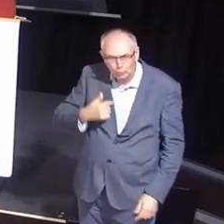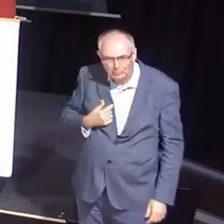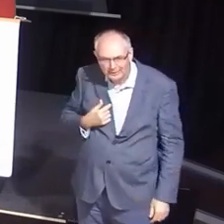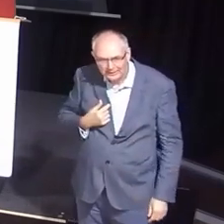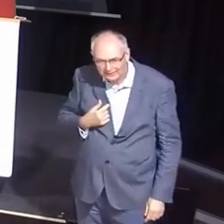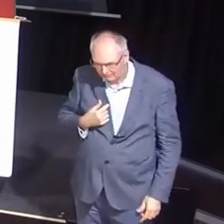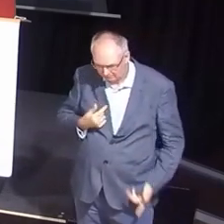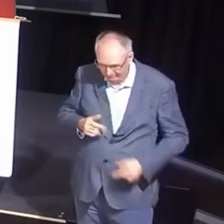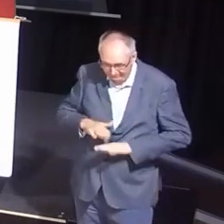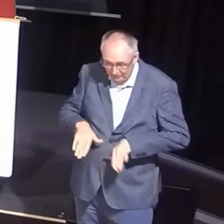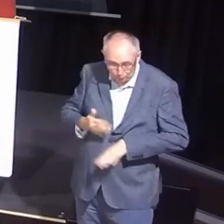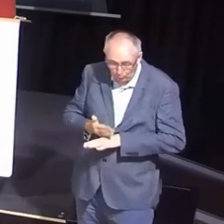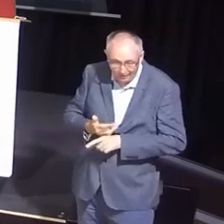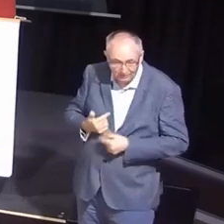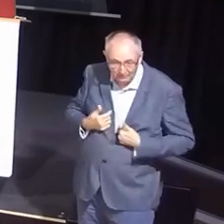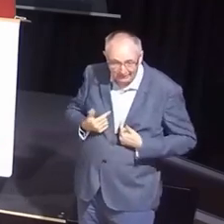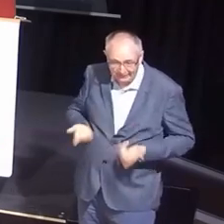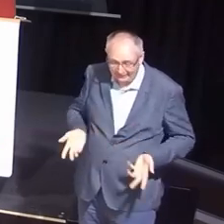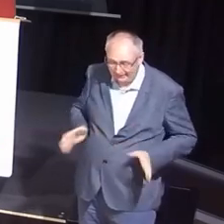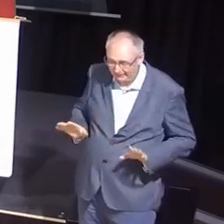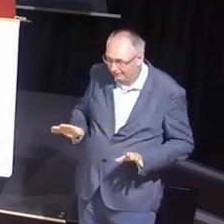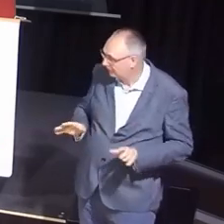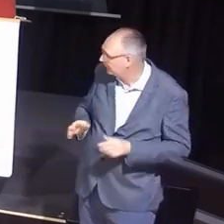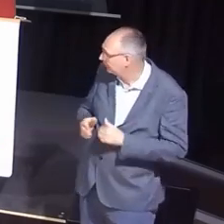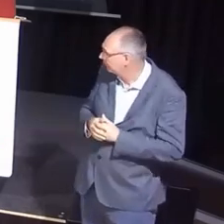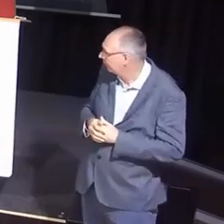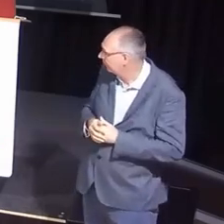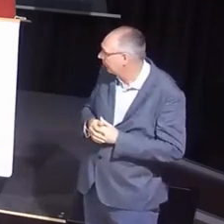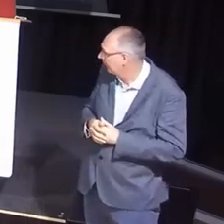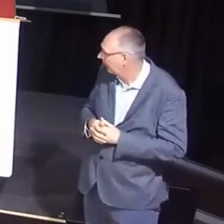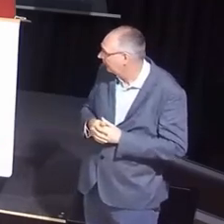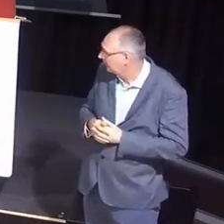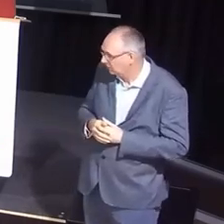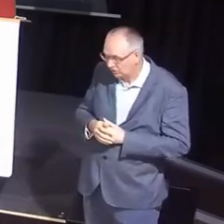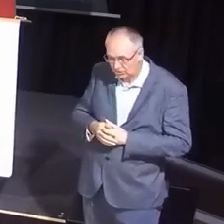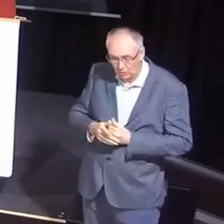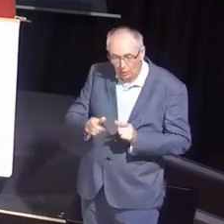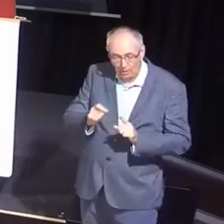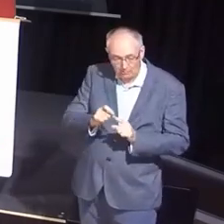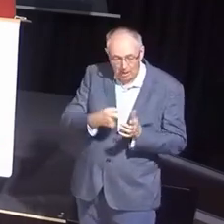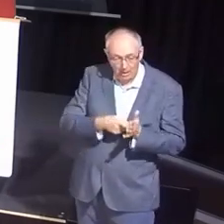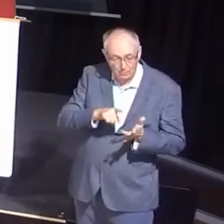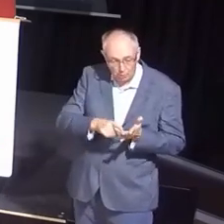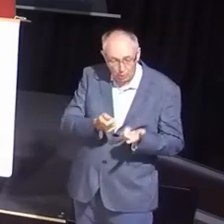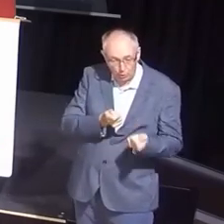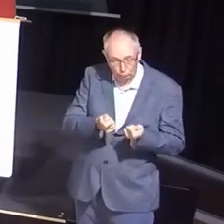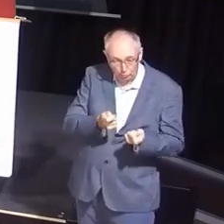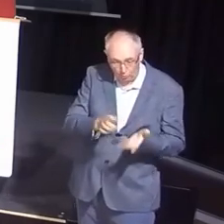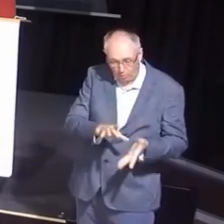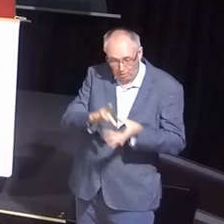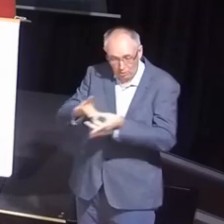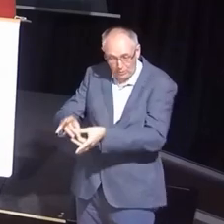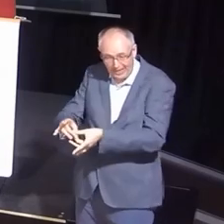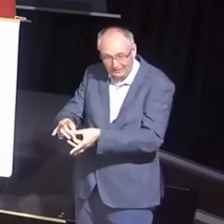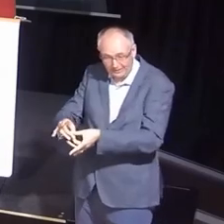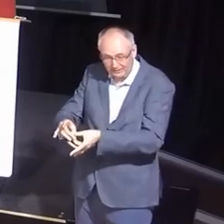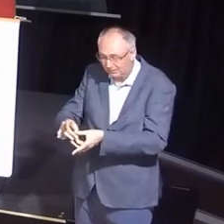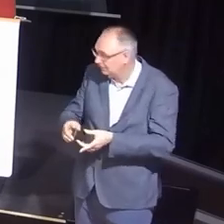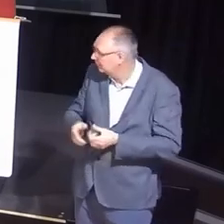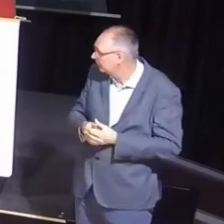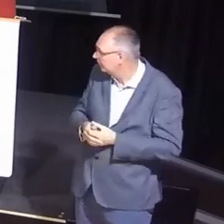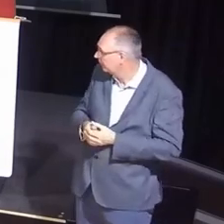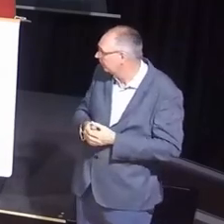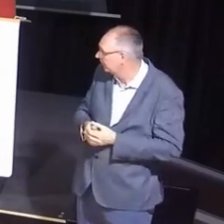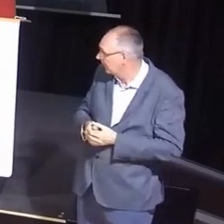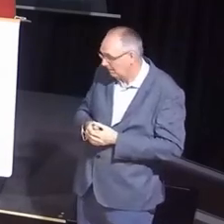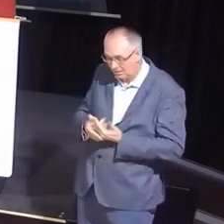just doesn't work for me. And by getting my Pro Controller connected, and Steam did accept Pro Controllers at that time, finally, I was